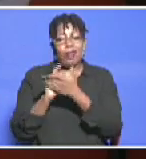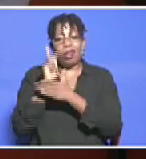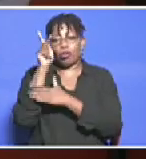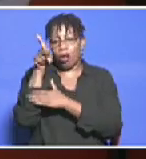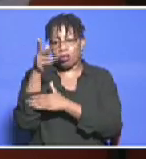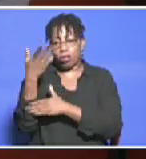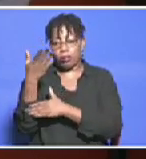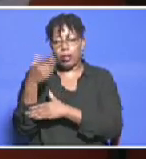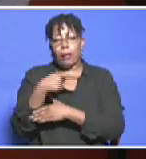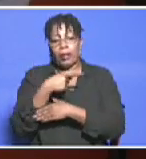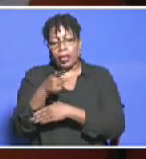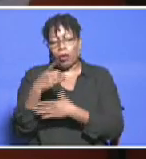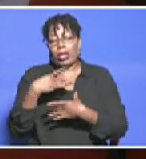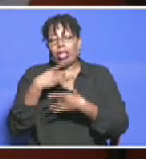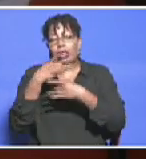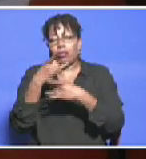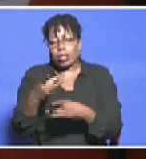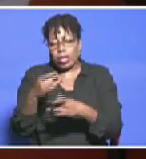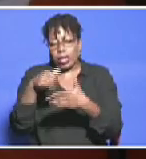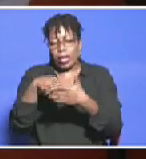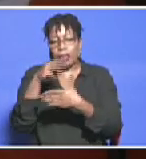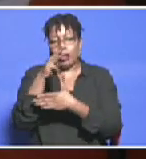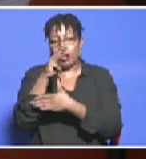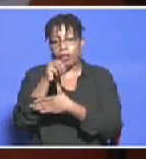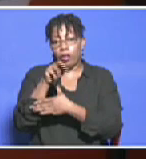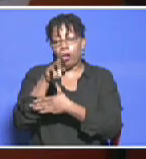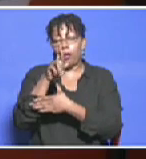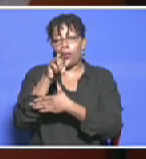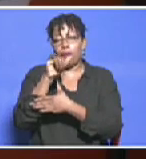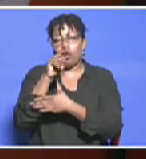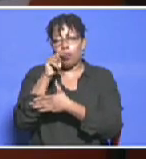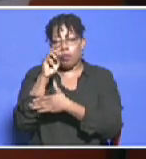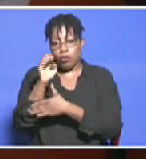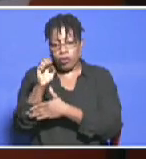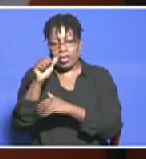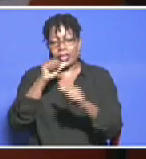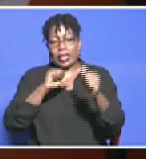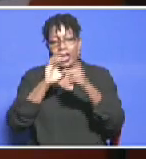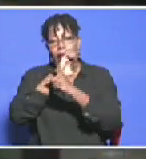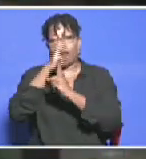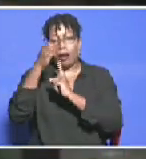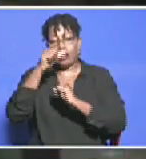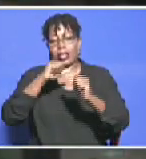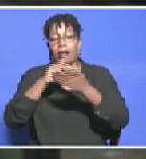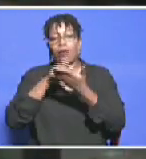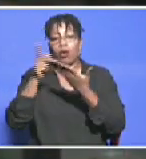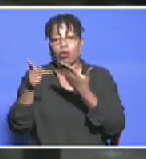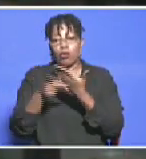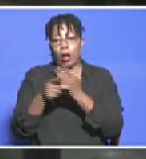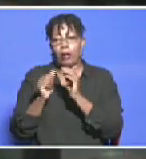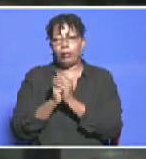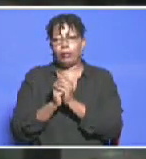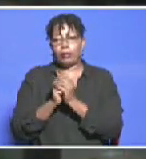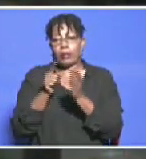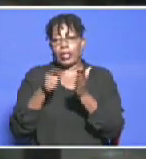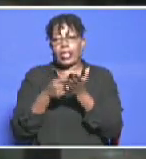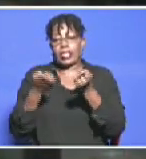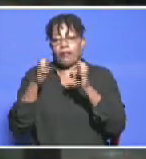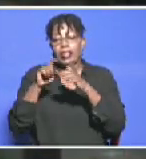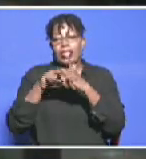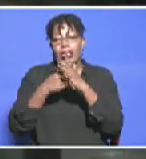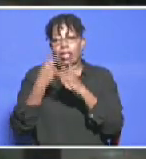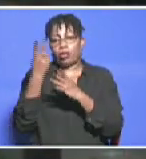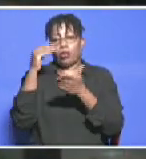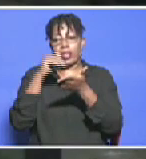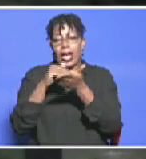But they were very much interested in the marine science program, the environmental science program. This event began in 2009.